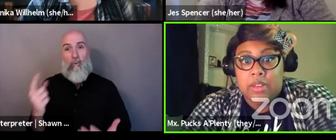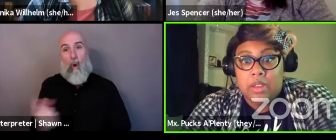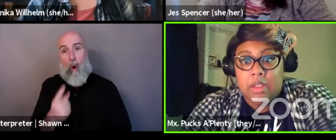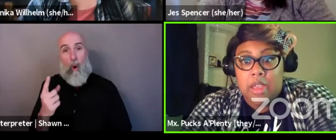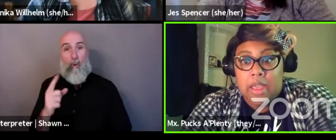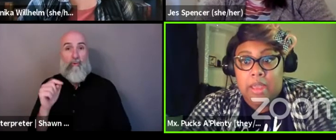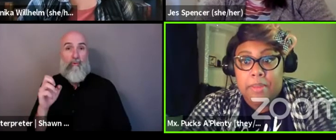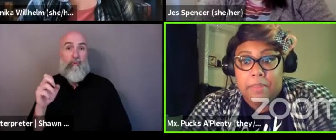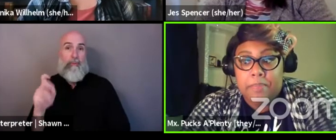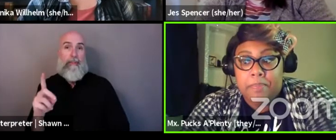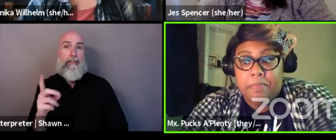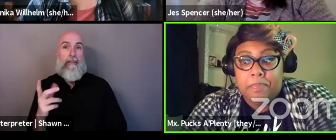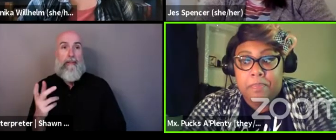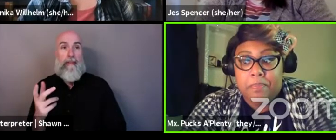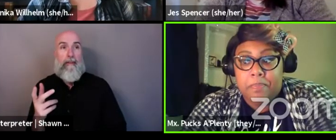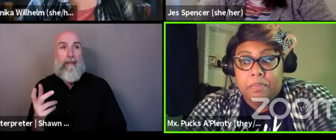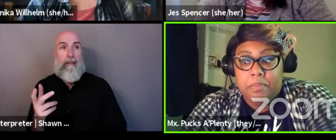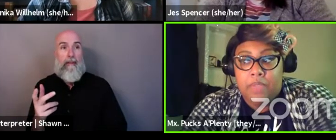treated